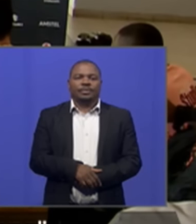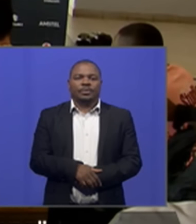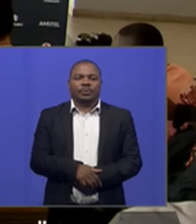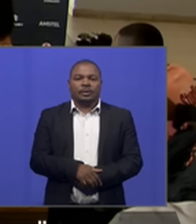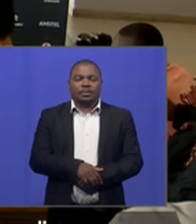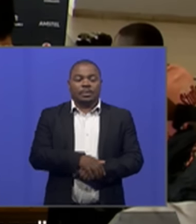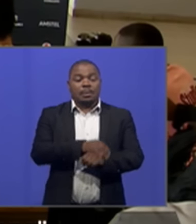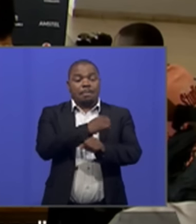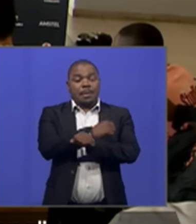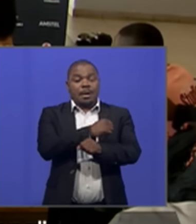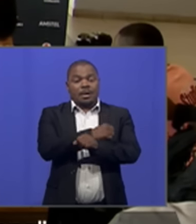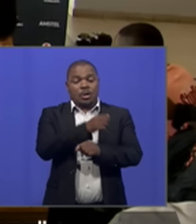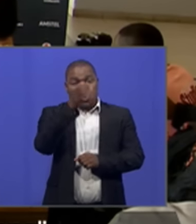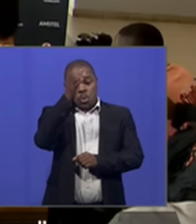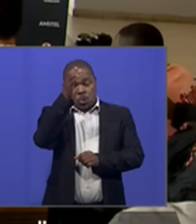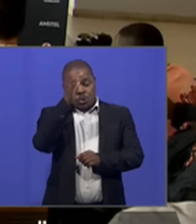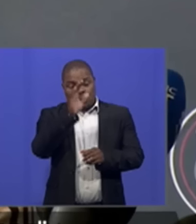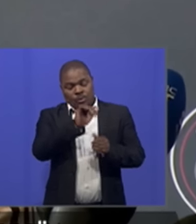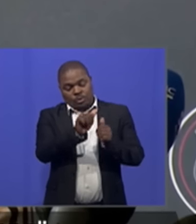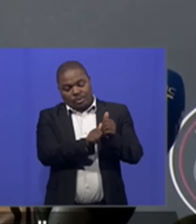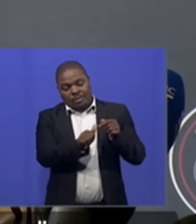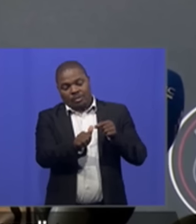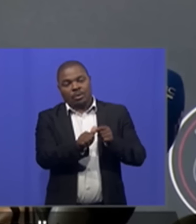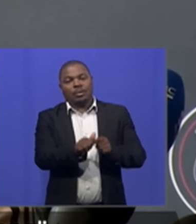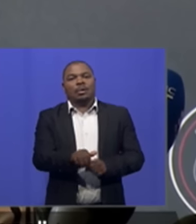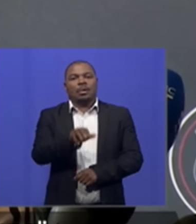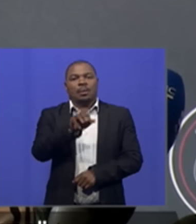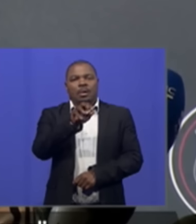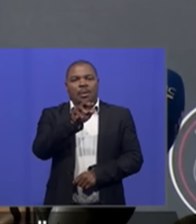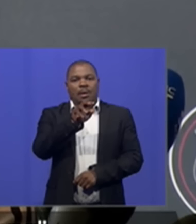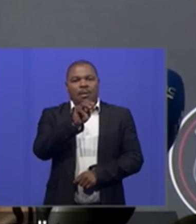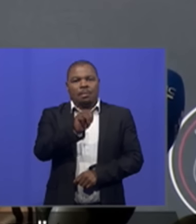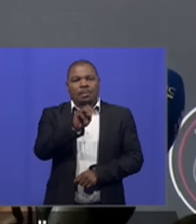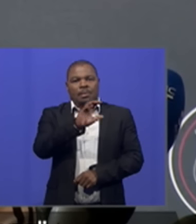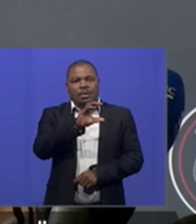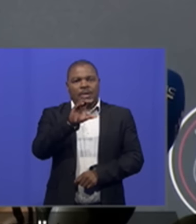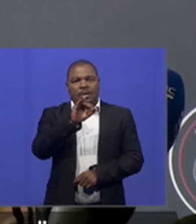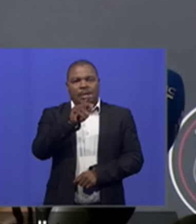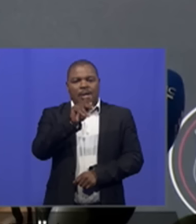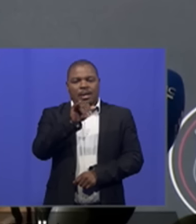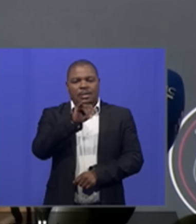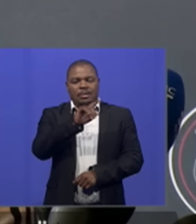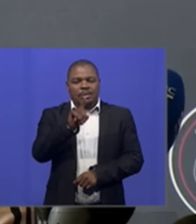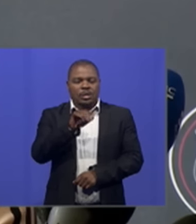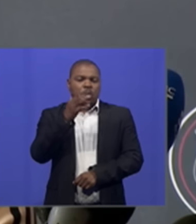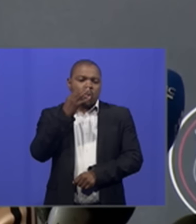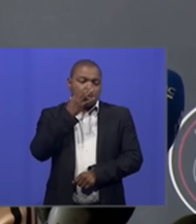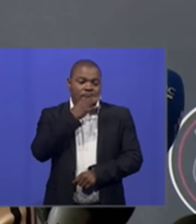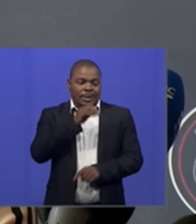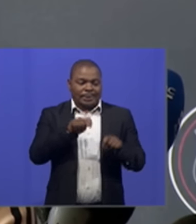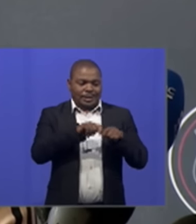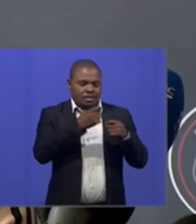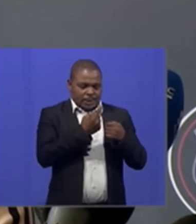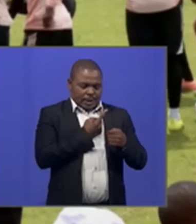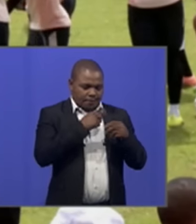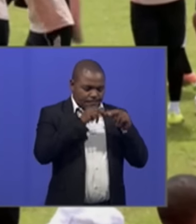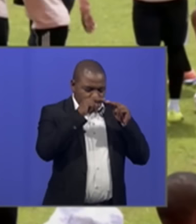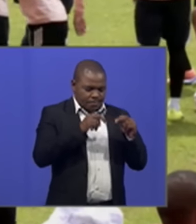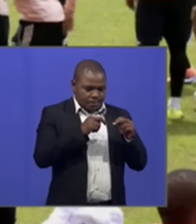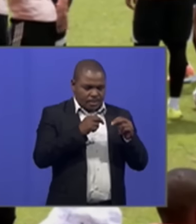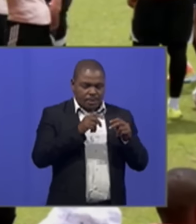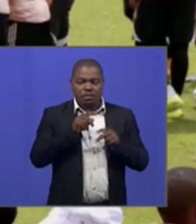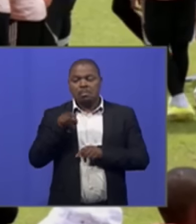Motlatšamotlatši wa Orlando Pirates Mandla Ncikazi o re sehlopha sa gabo se tla itebelela go feta go lebelela seo se dirwago ke